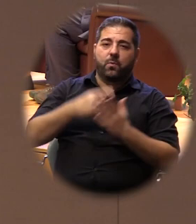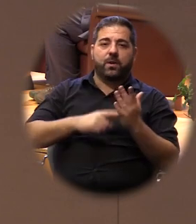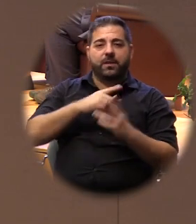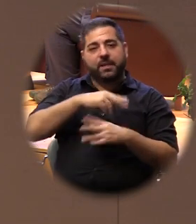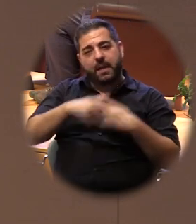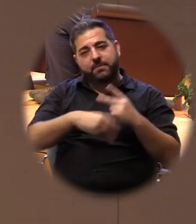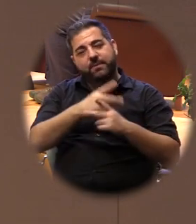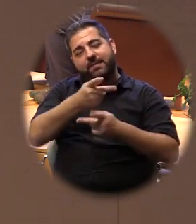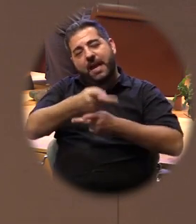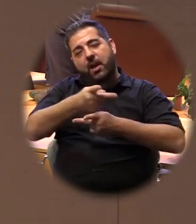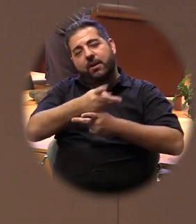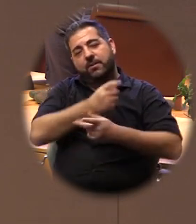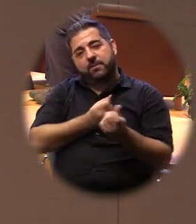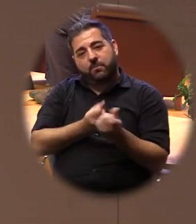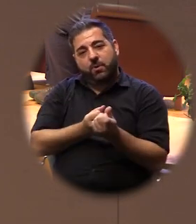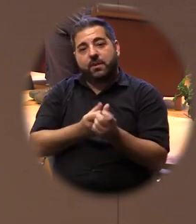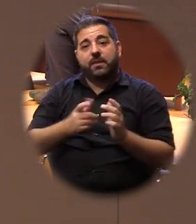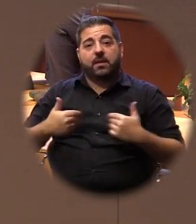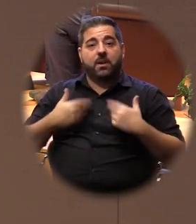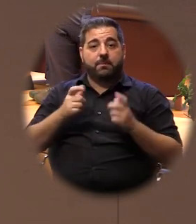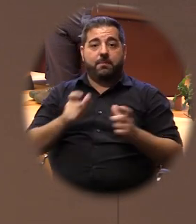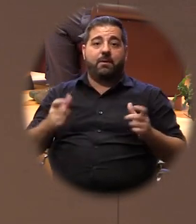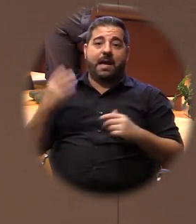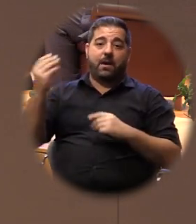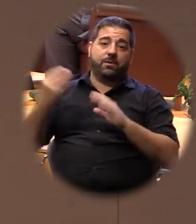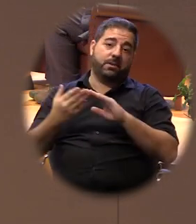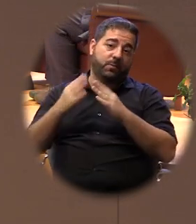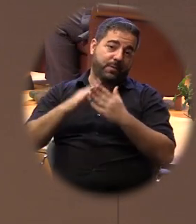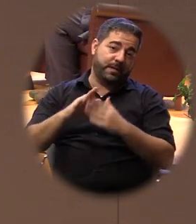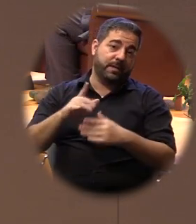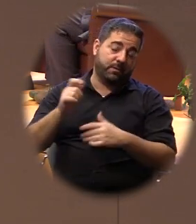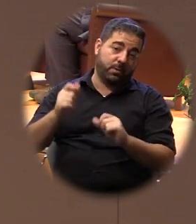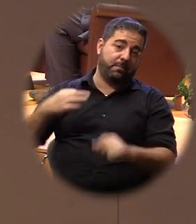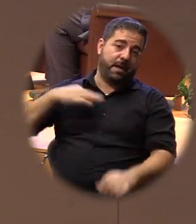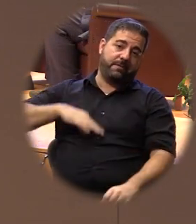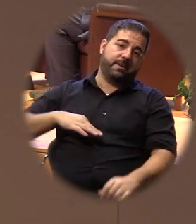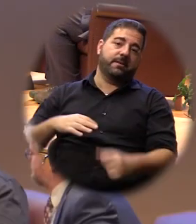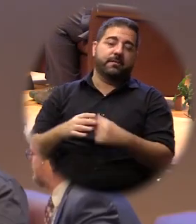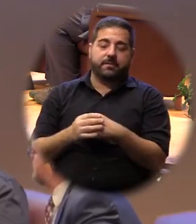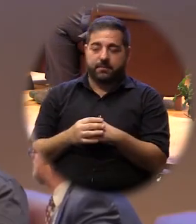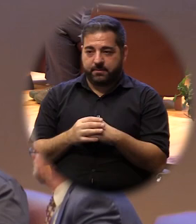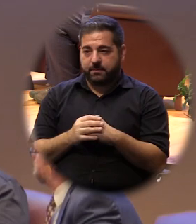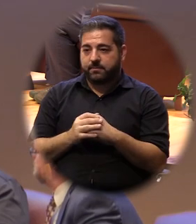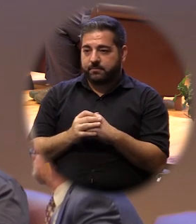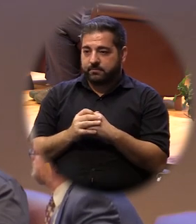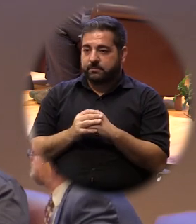forms of care and support that young people and communities could use.